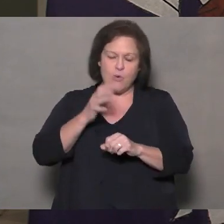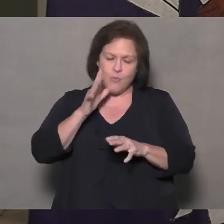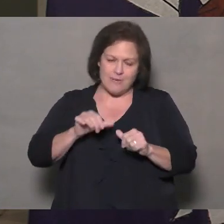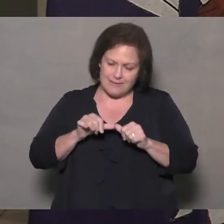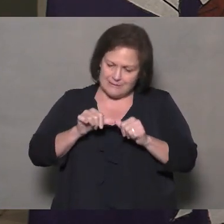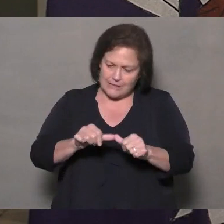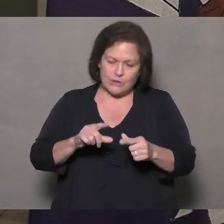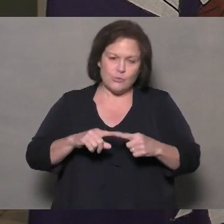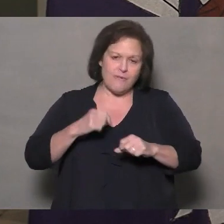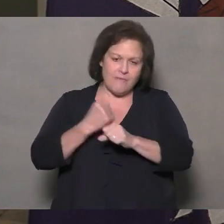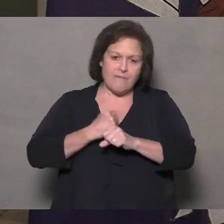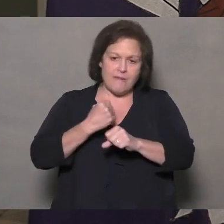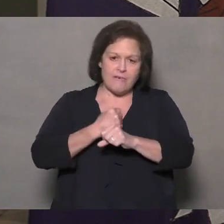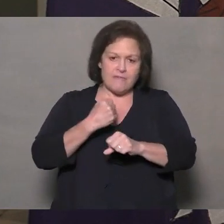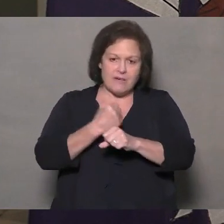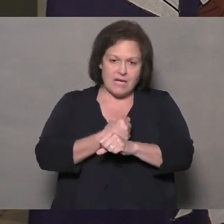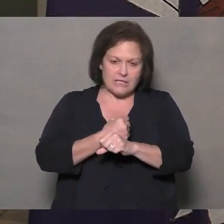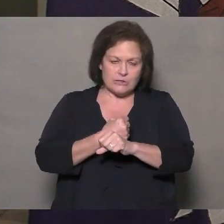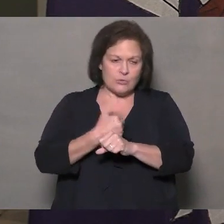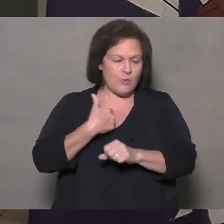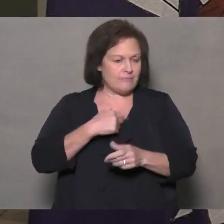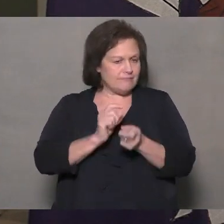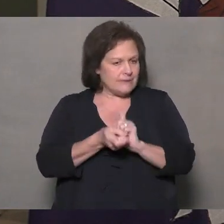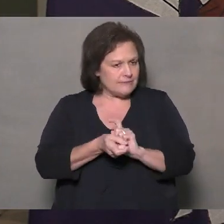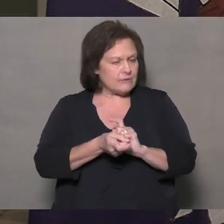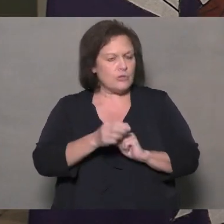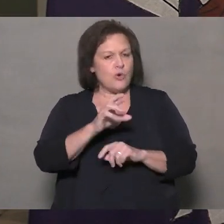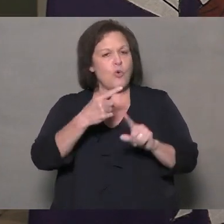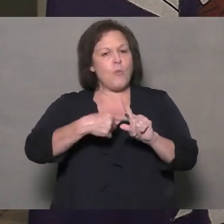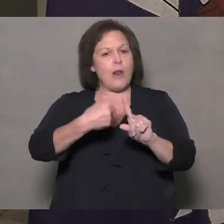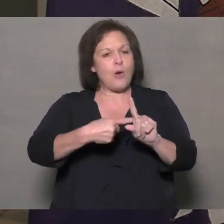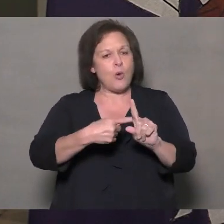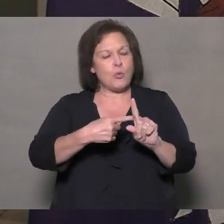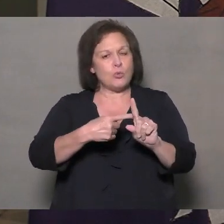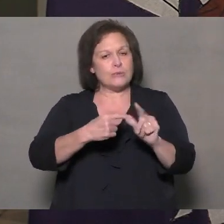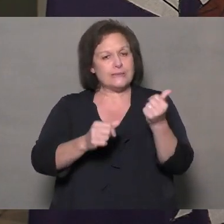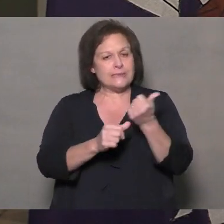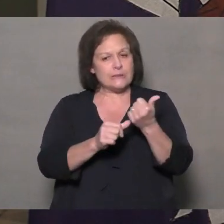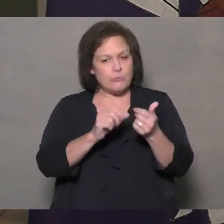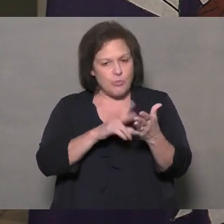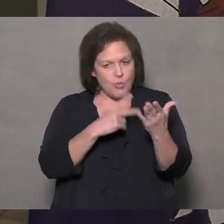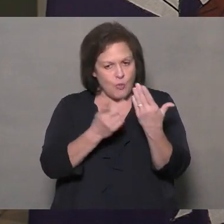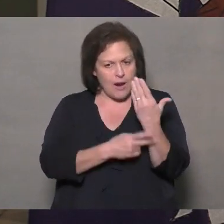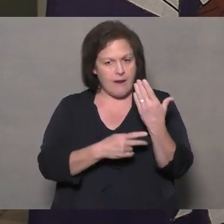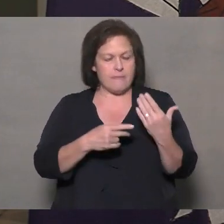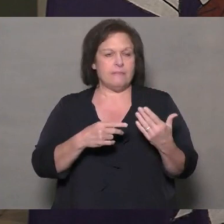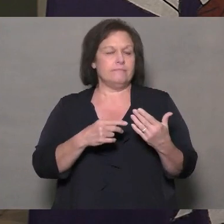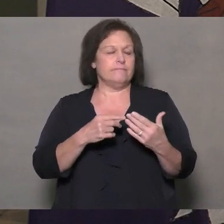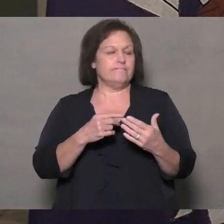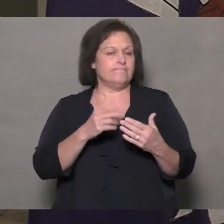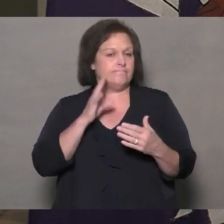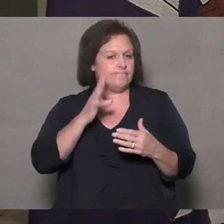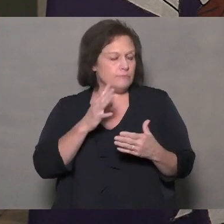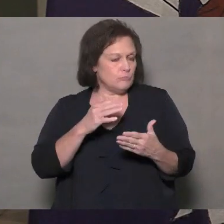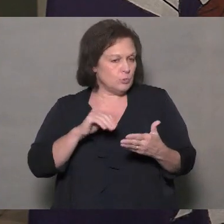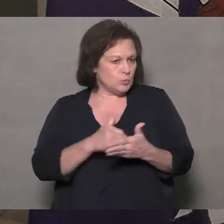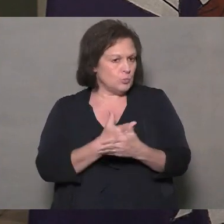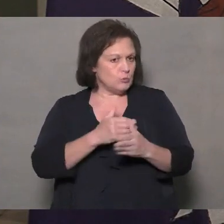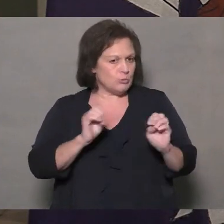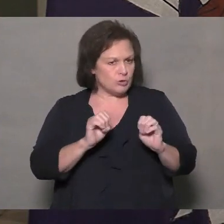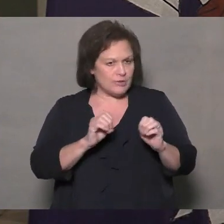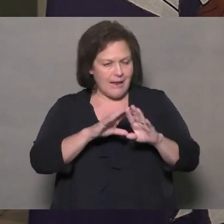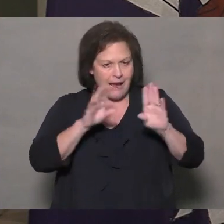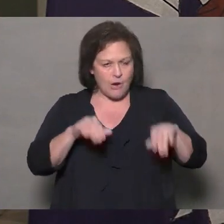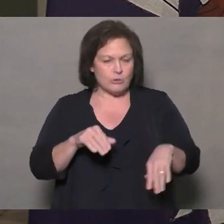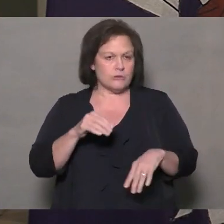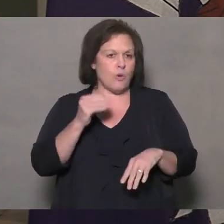continue. We have implemented a rental assistance program, created an emergency housing program for our